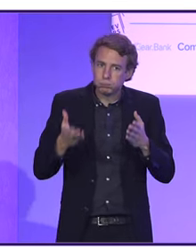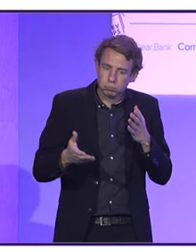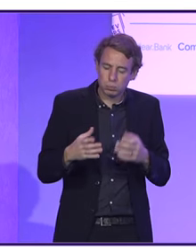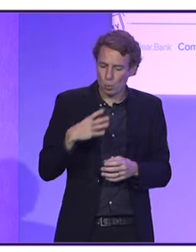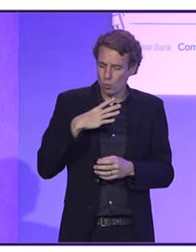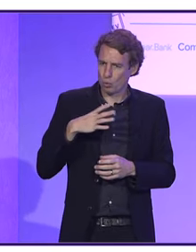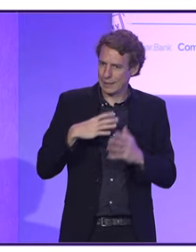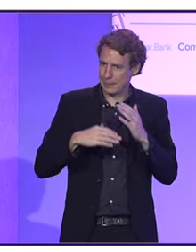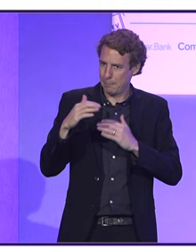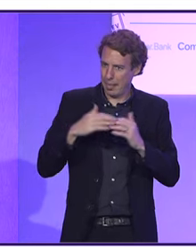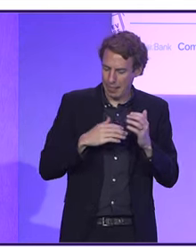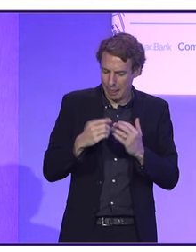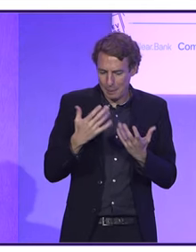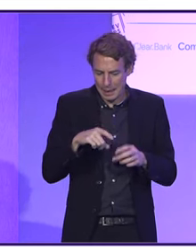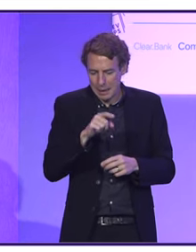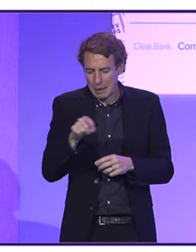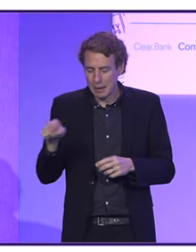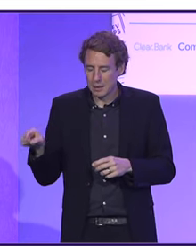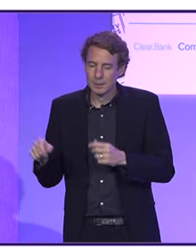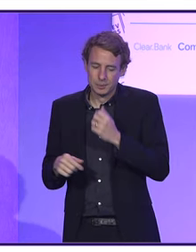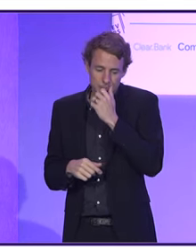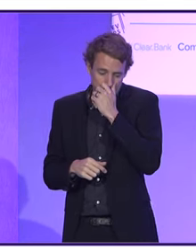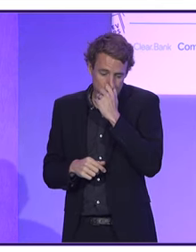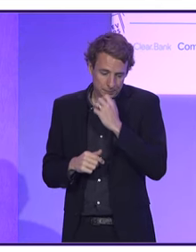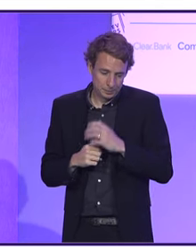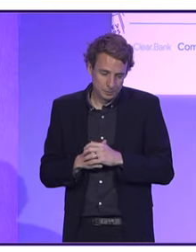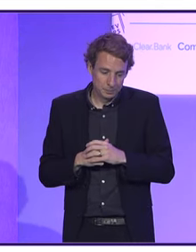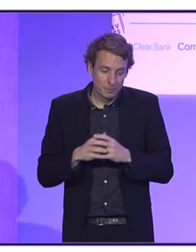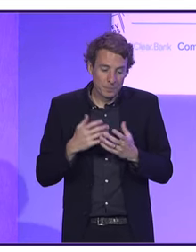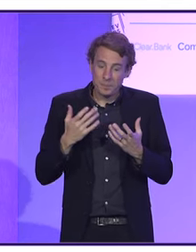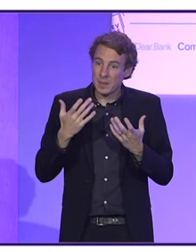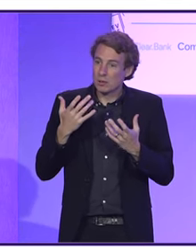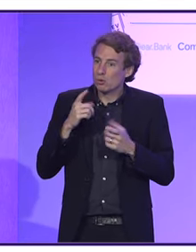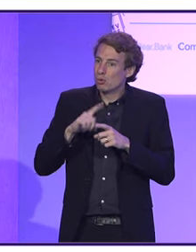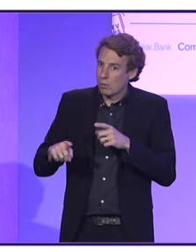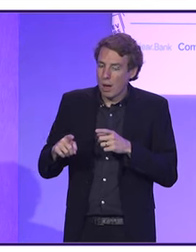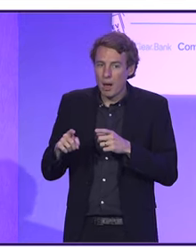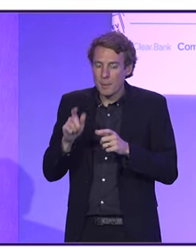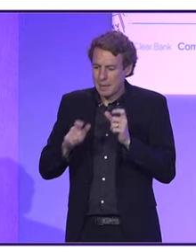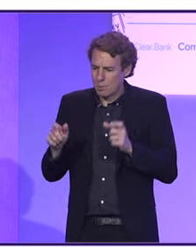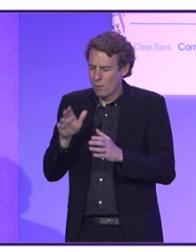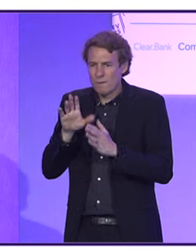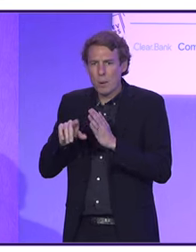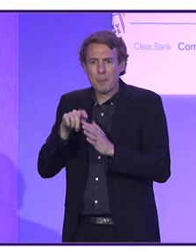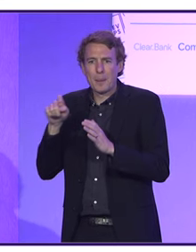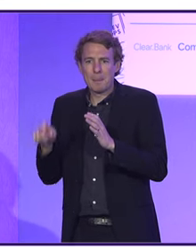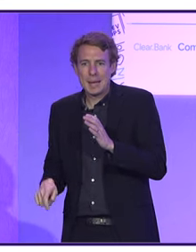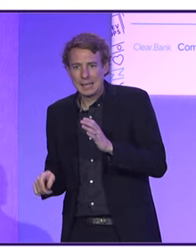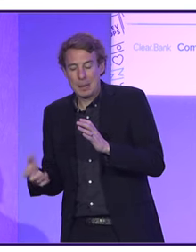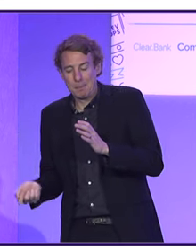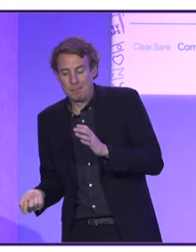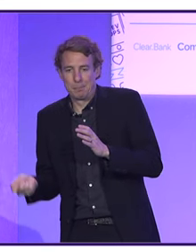already built. So the point where you were trying to pull people out of those pits and pushing them into